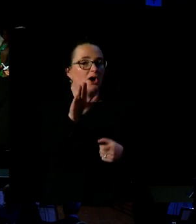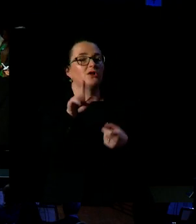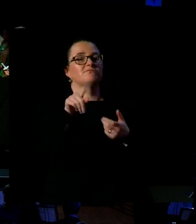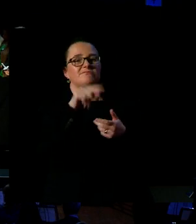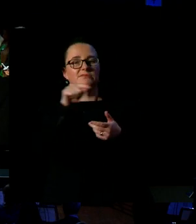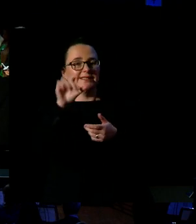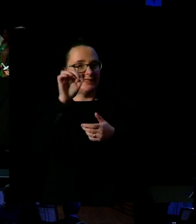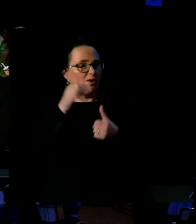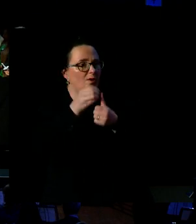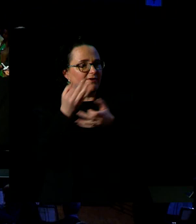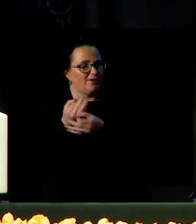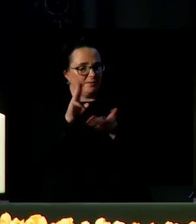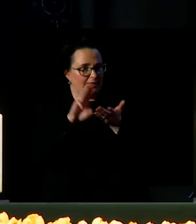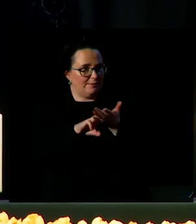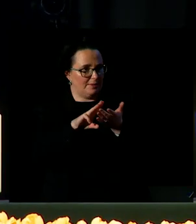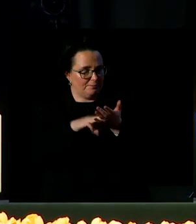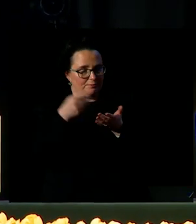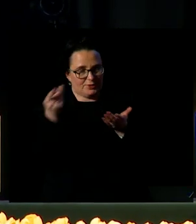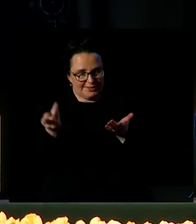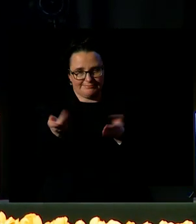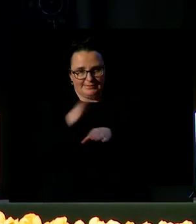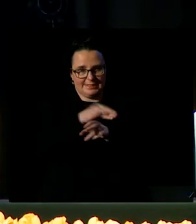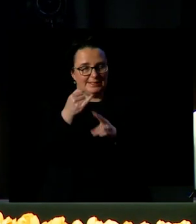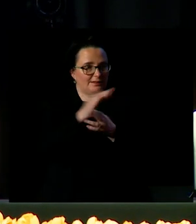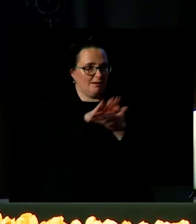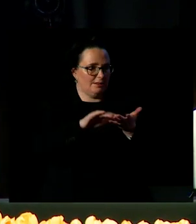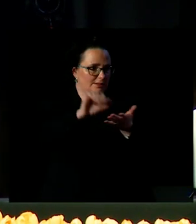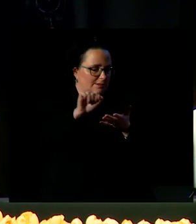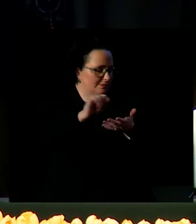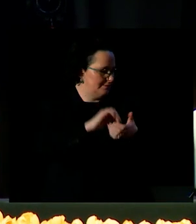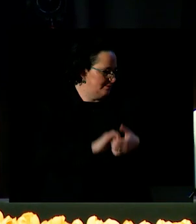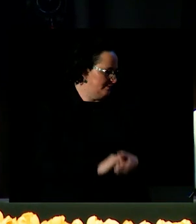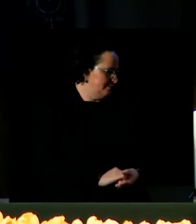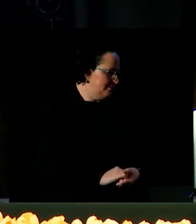family members perished in the Holocaust.